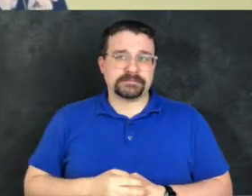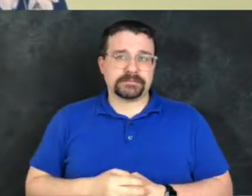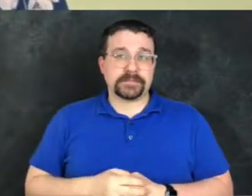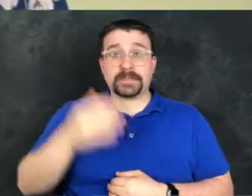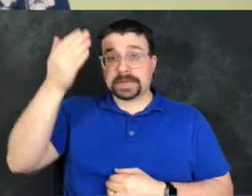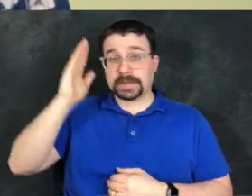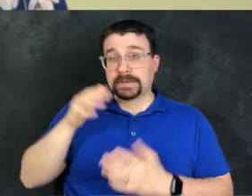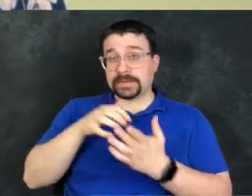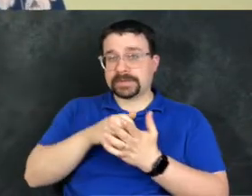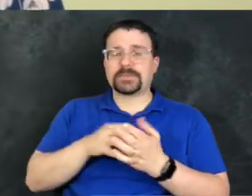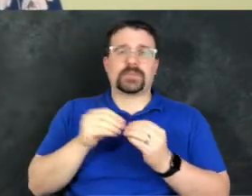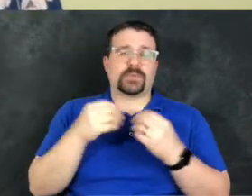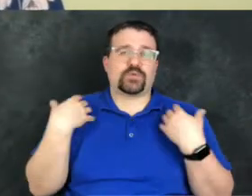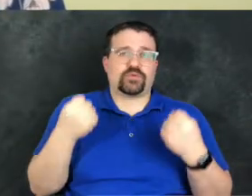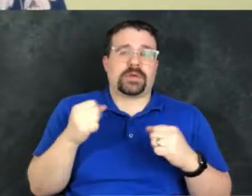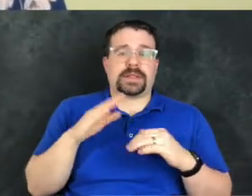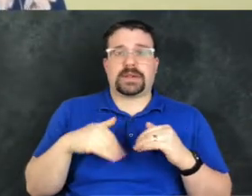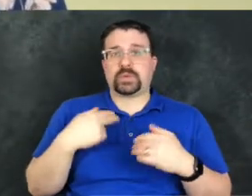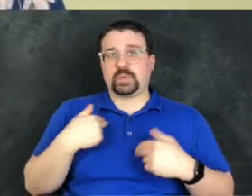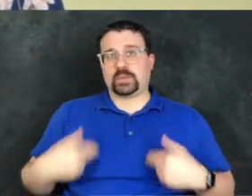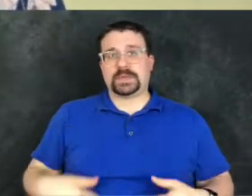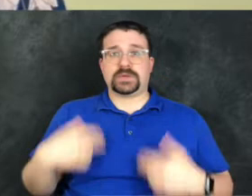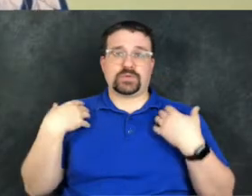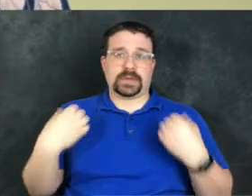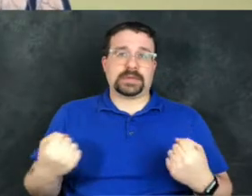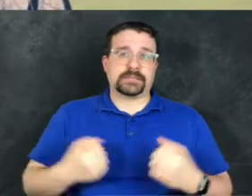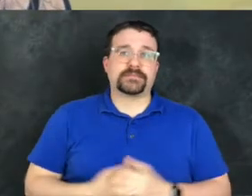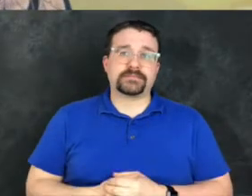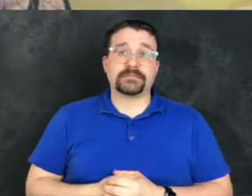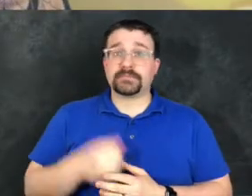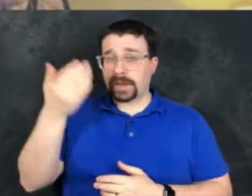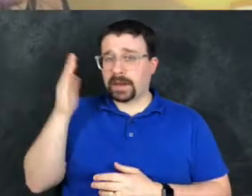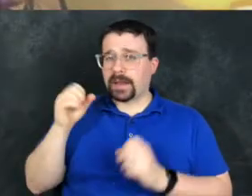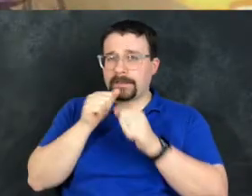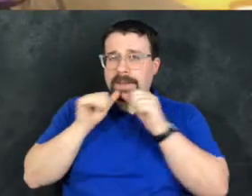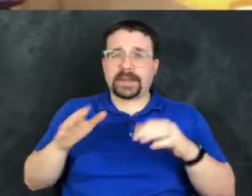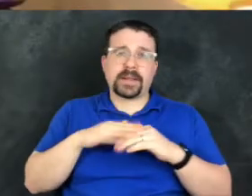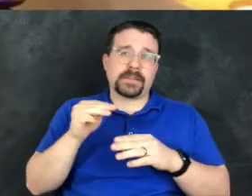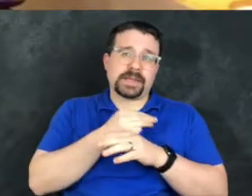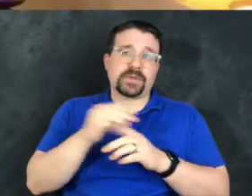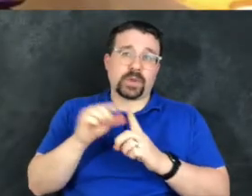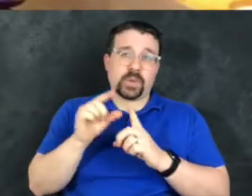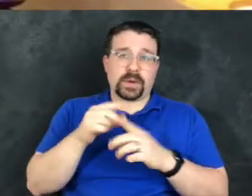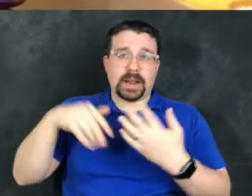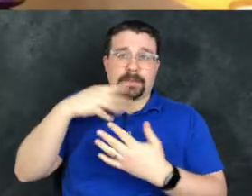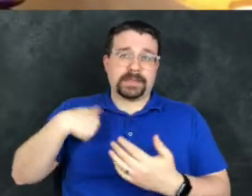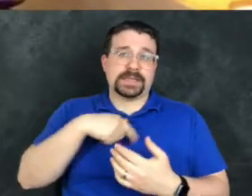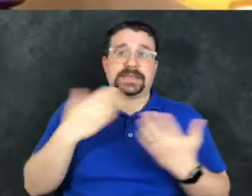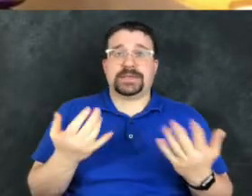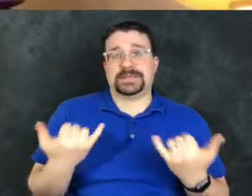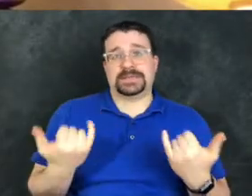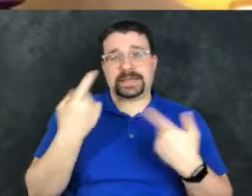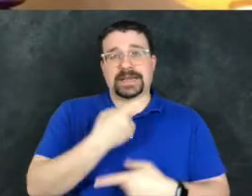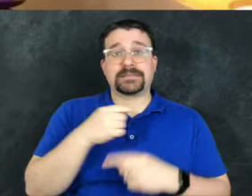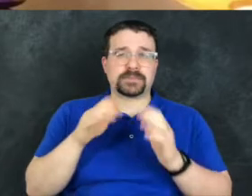human wisdom, and God's weakness is stronger than human strength. May God's blessing be upon the ministry